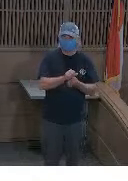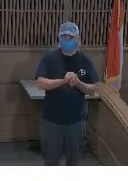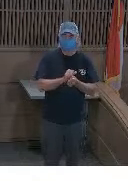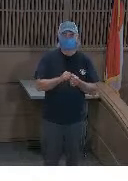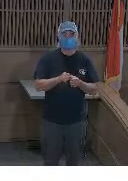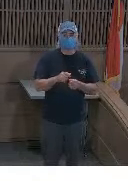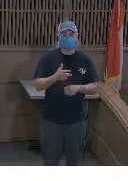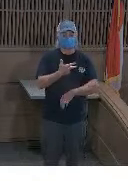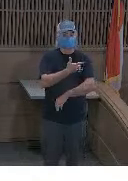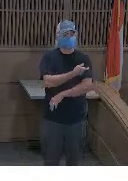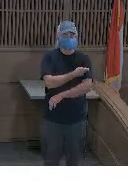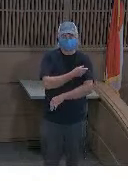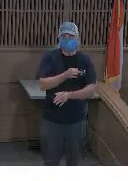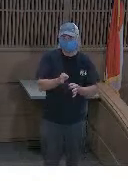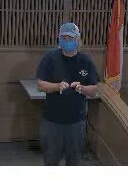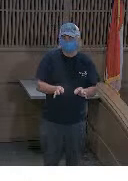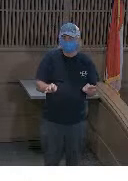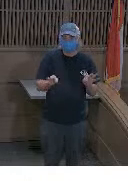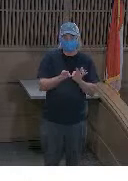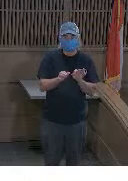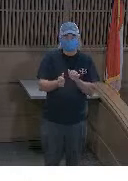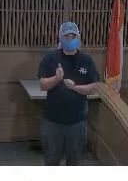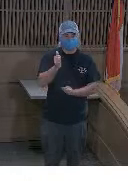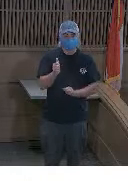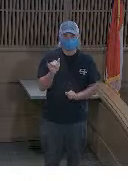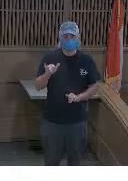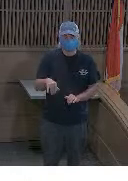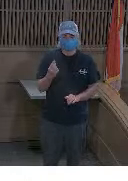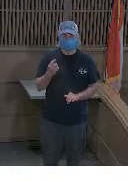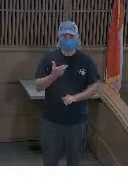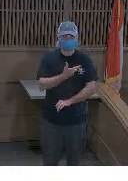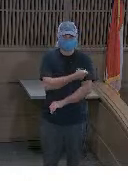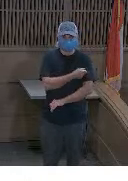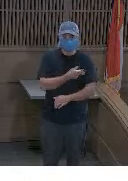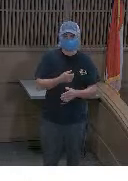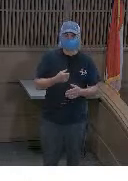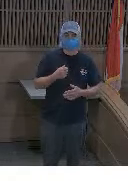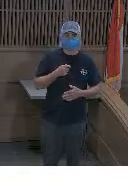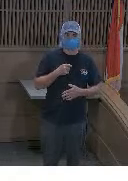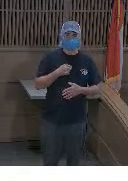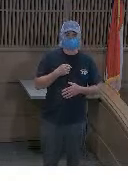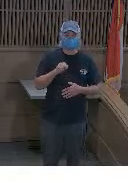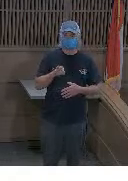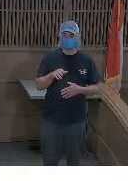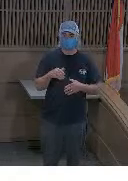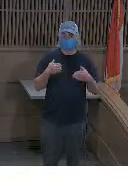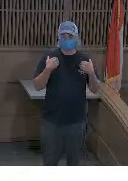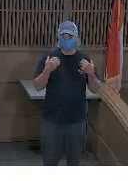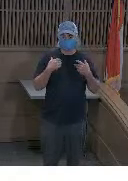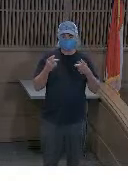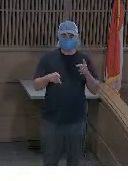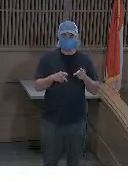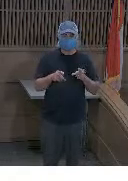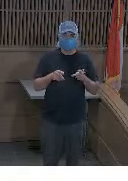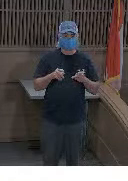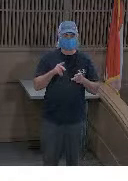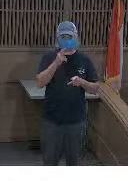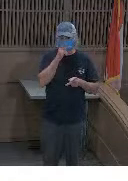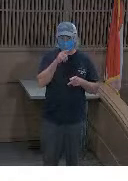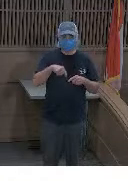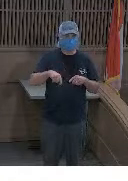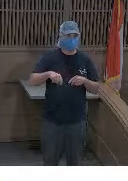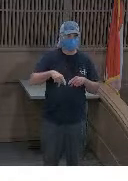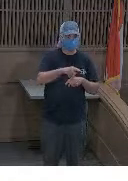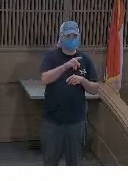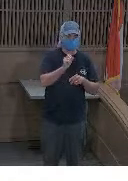mean, I'm serious. That's something, especially if it be a young person. Kids are going back to school, so